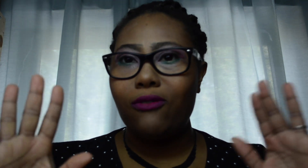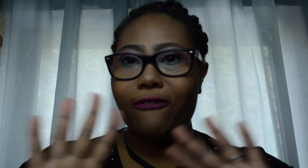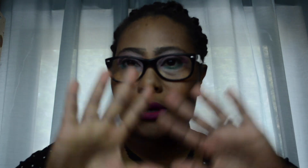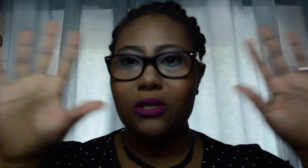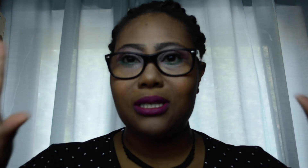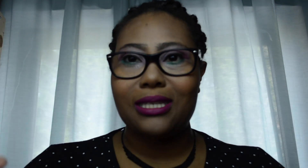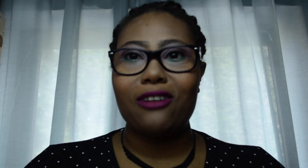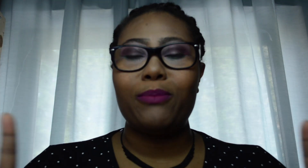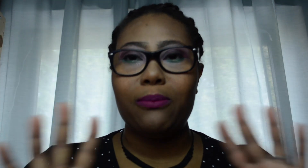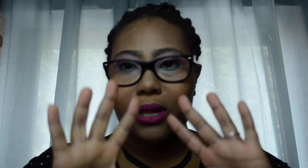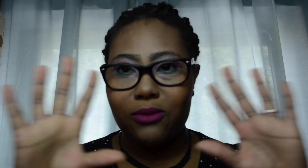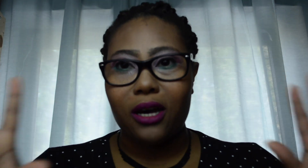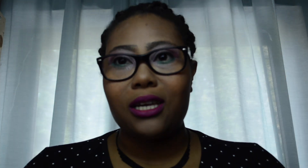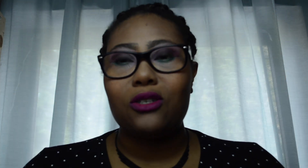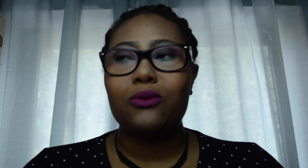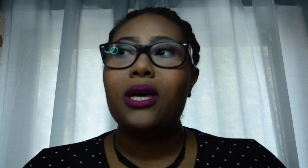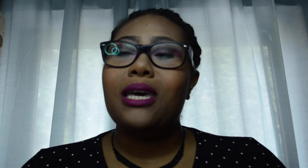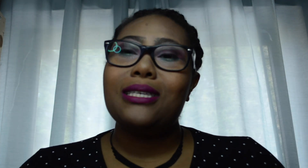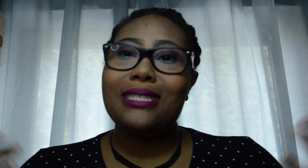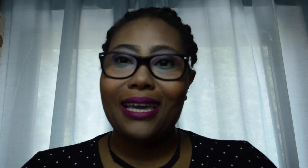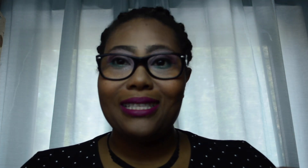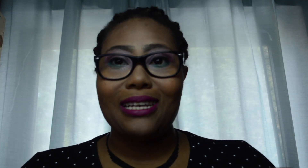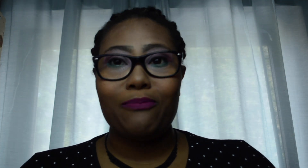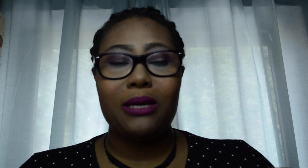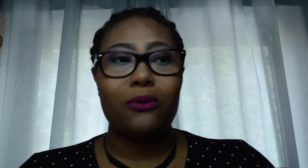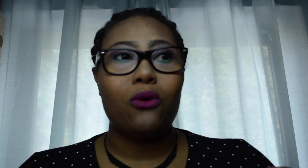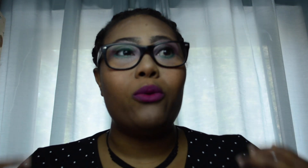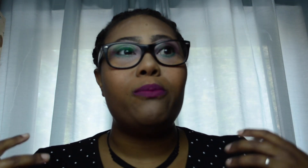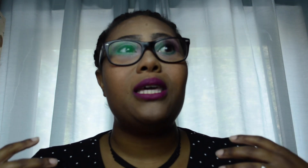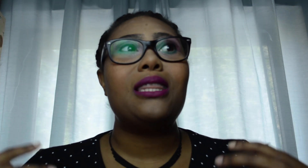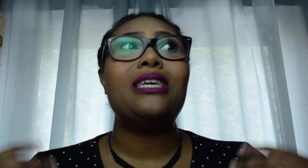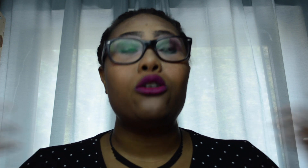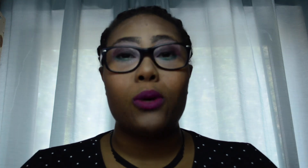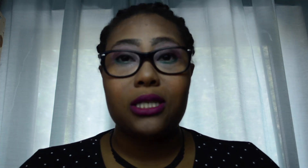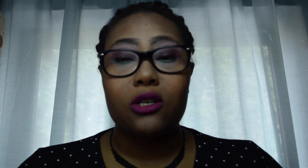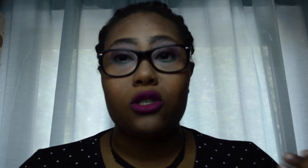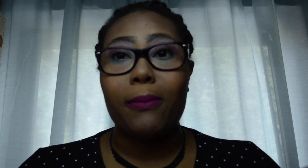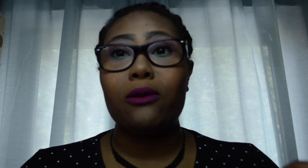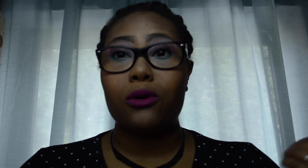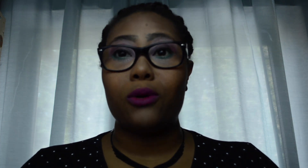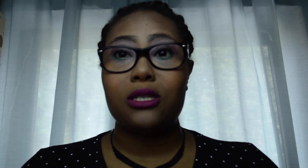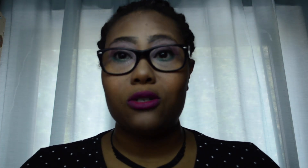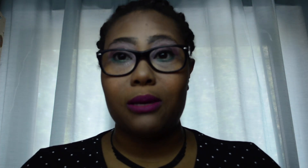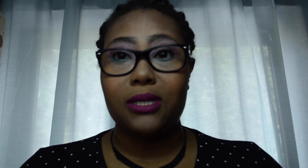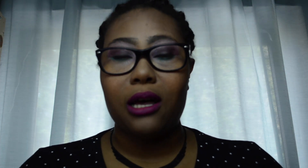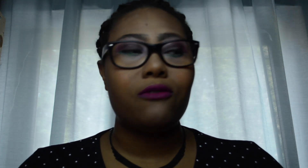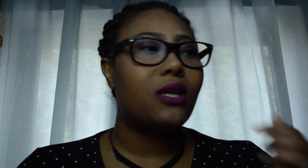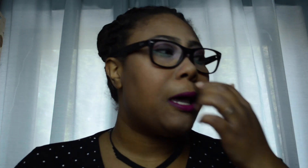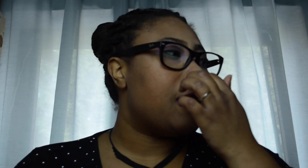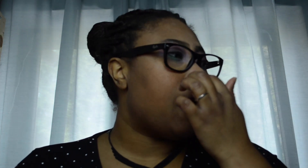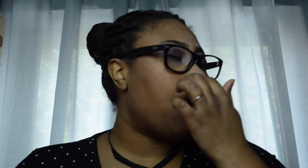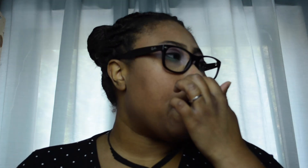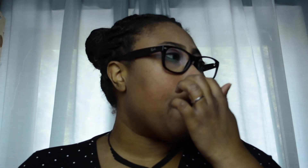that's sort of the first set of people I'm talking to. The second set of people would be the aggressors, the microaggressors